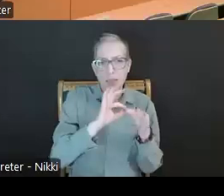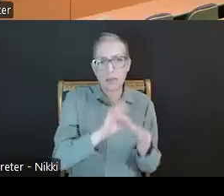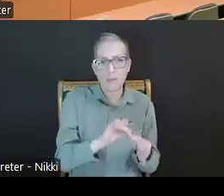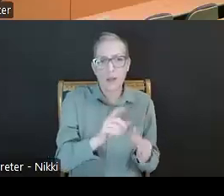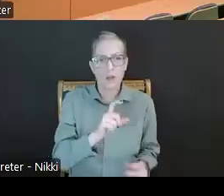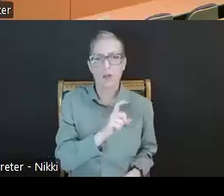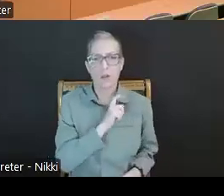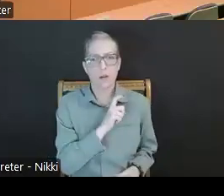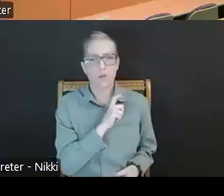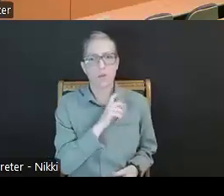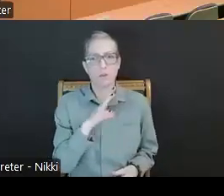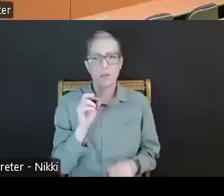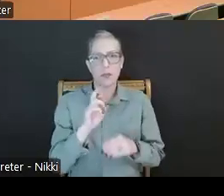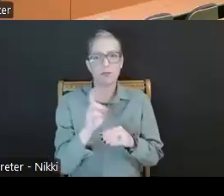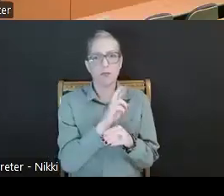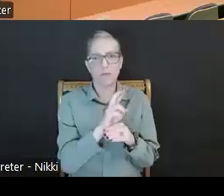residents